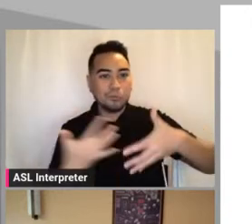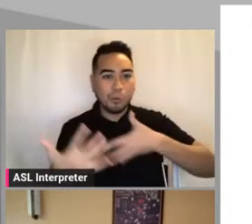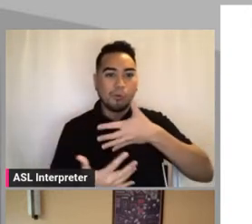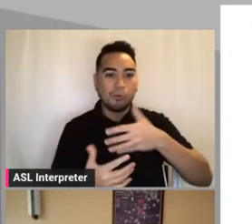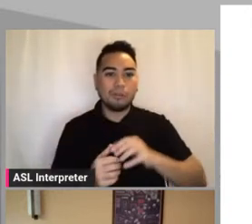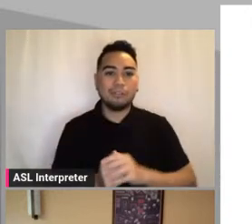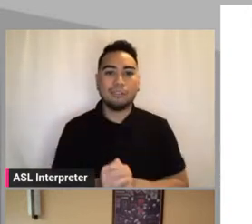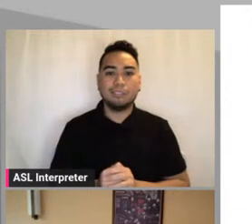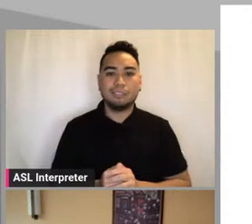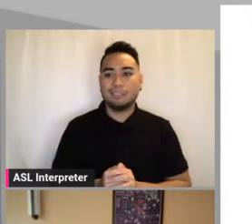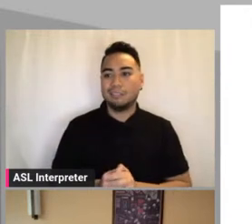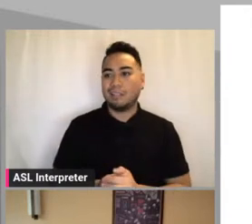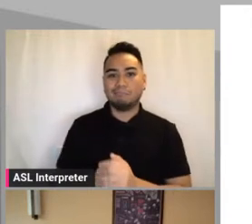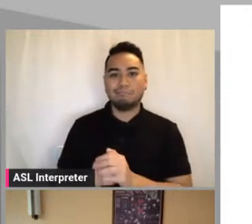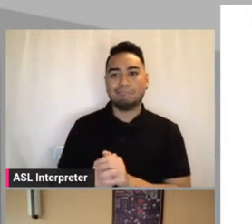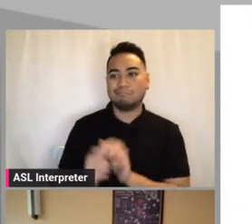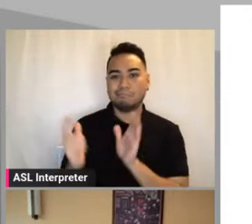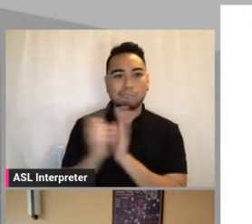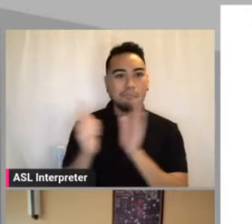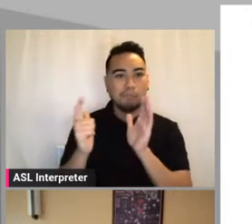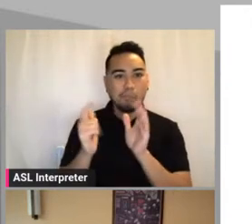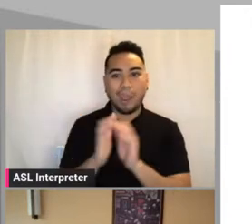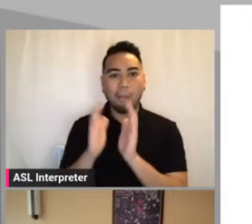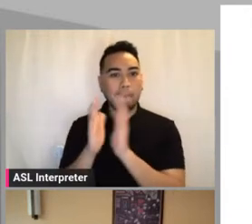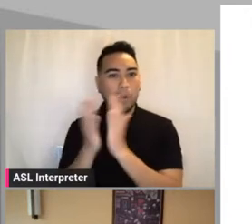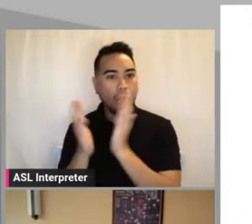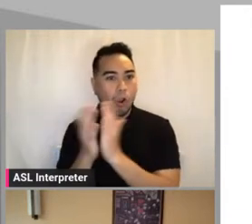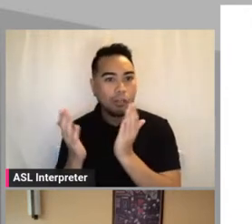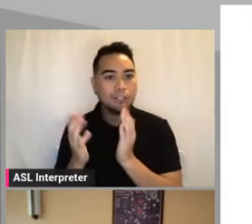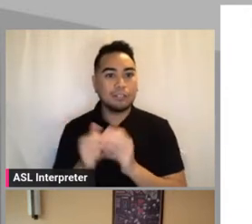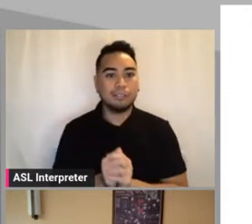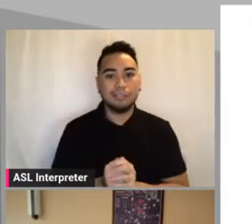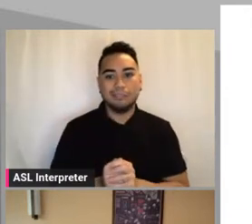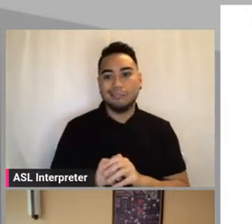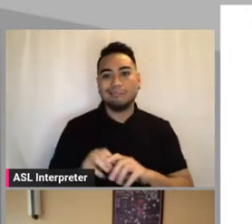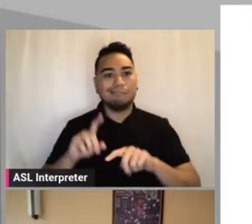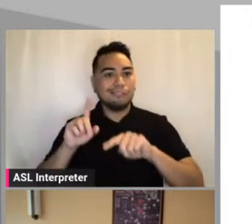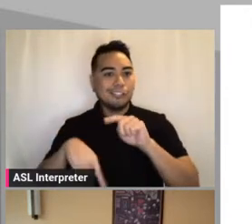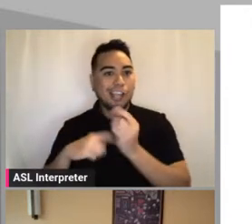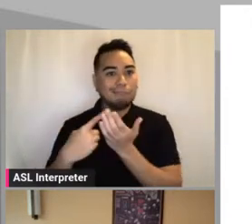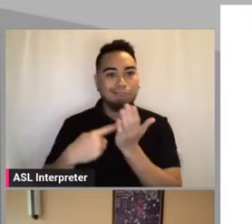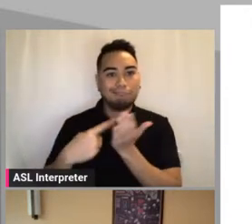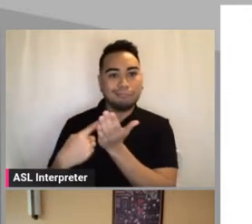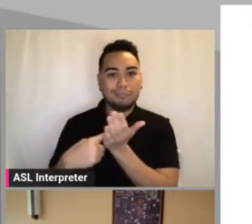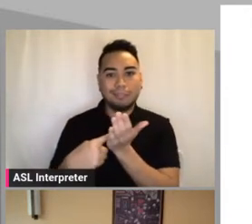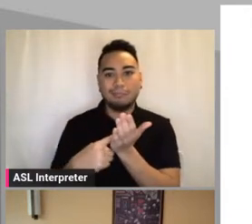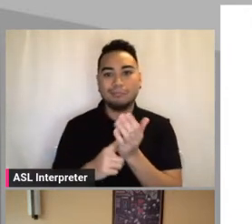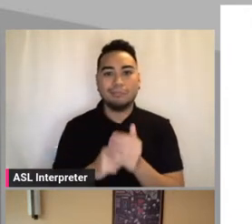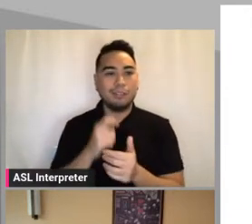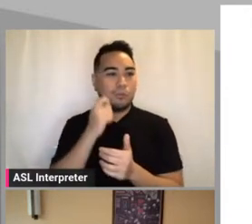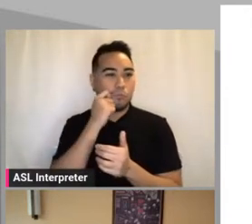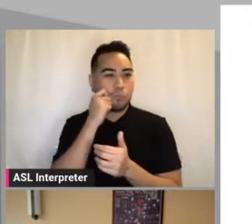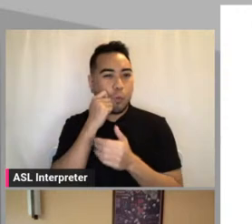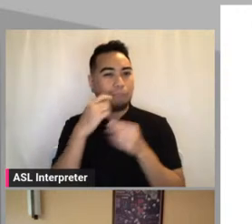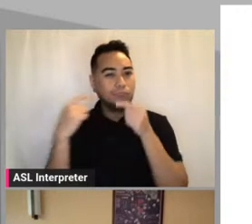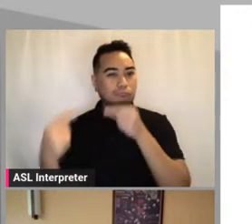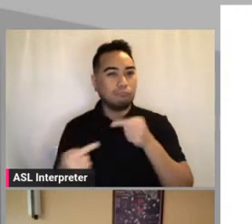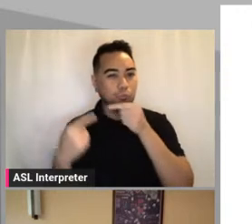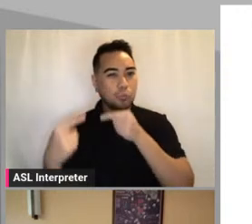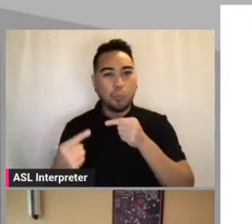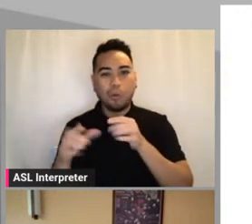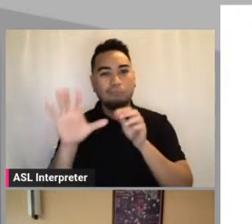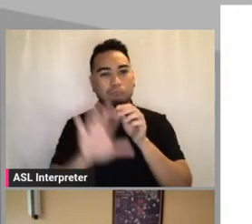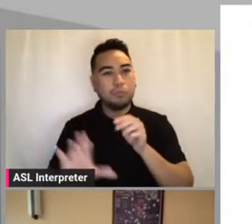banning, restrict history curriculum so that we can't talk about our racial justice struggles,